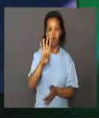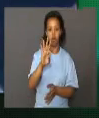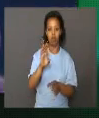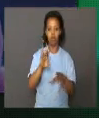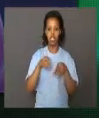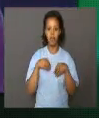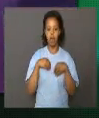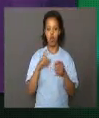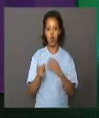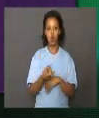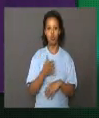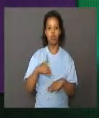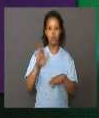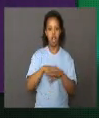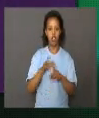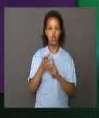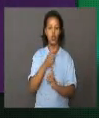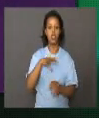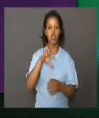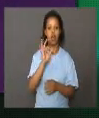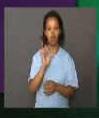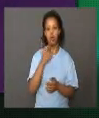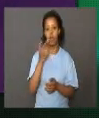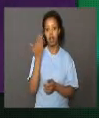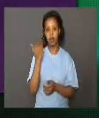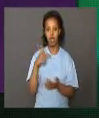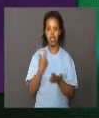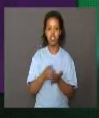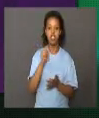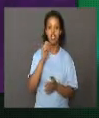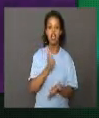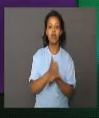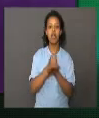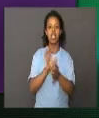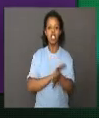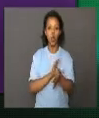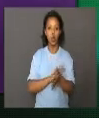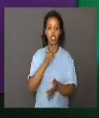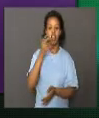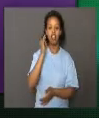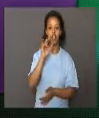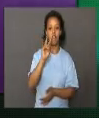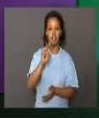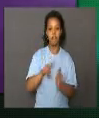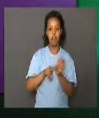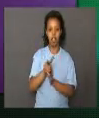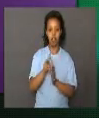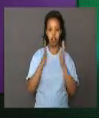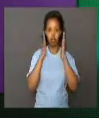surfaces. T helper cells are the target of the HIV